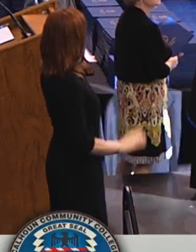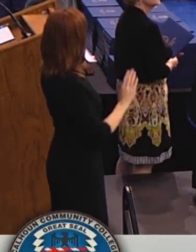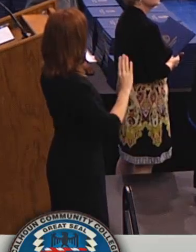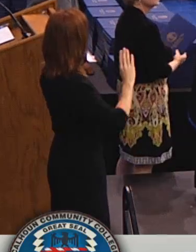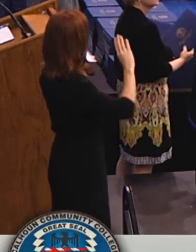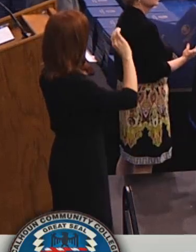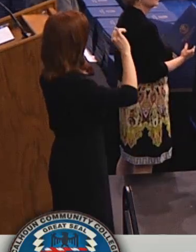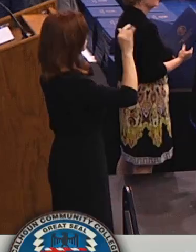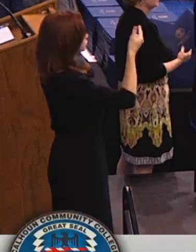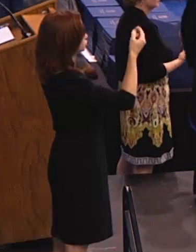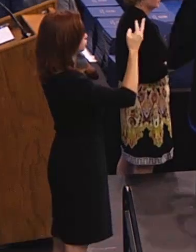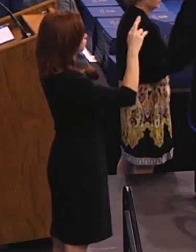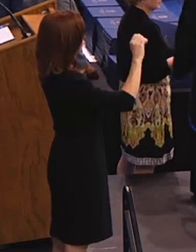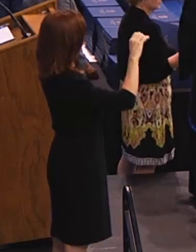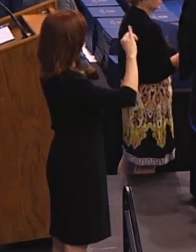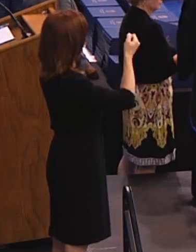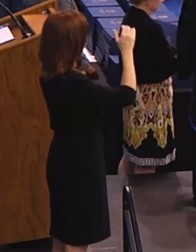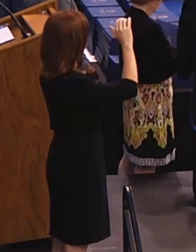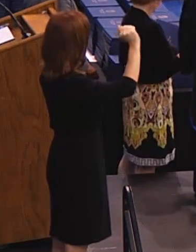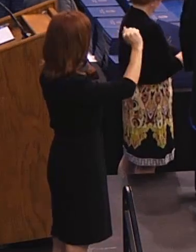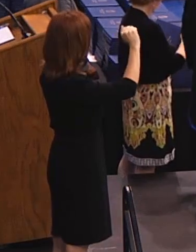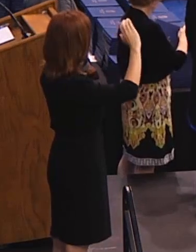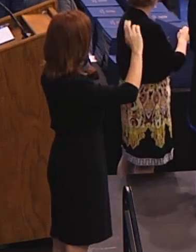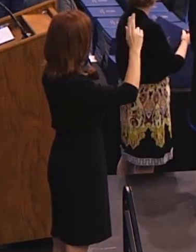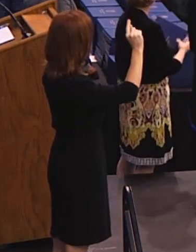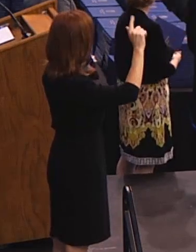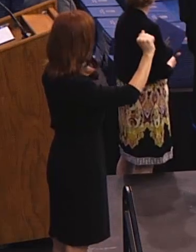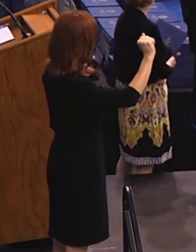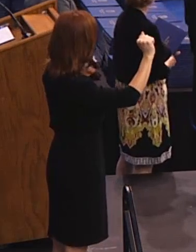George J. Acosta, General Studies, summa cum laude.